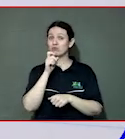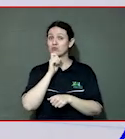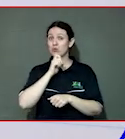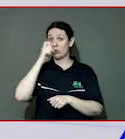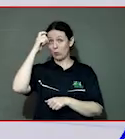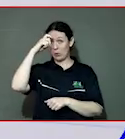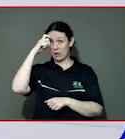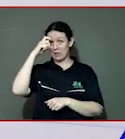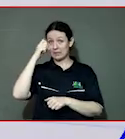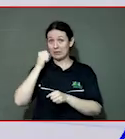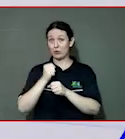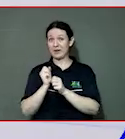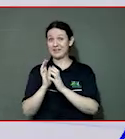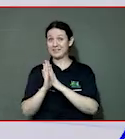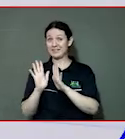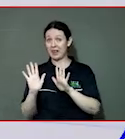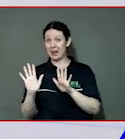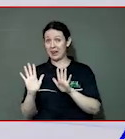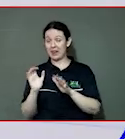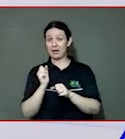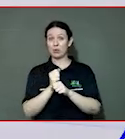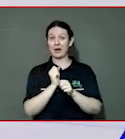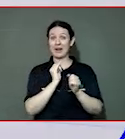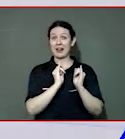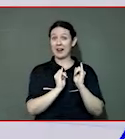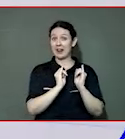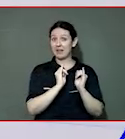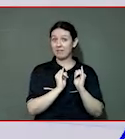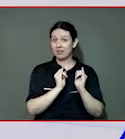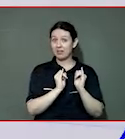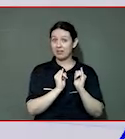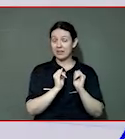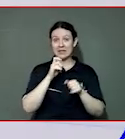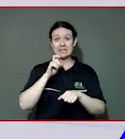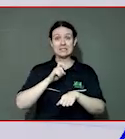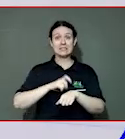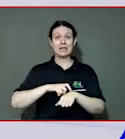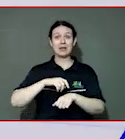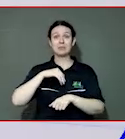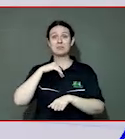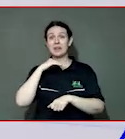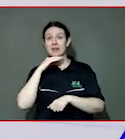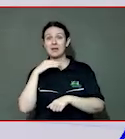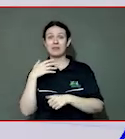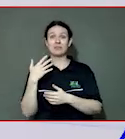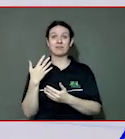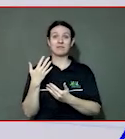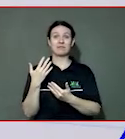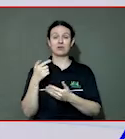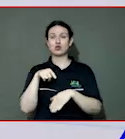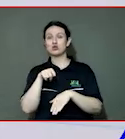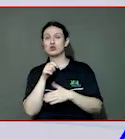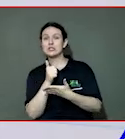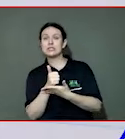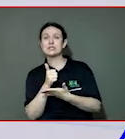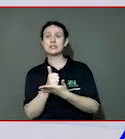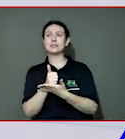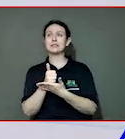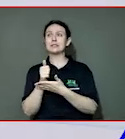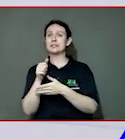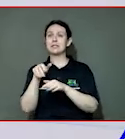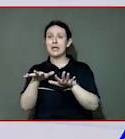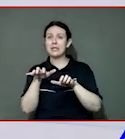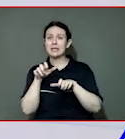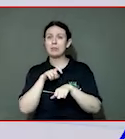grade 10 and 11, you have a lot of time and then you count all the tiles in the hall and everything. There's